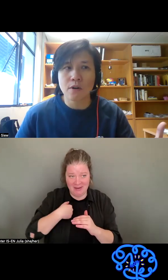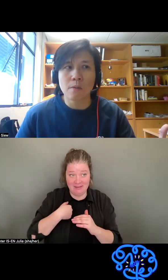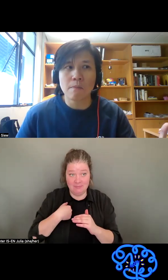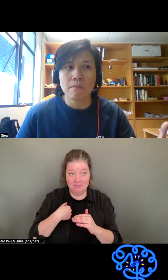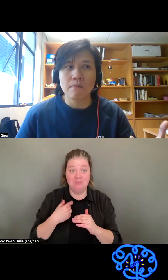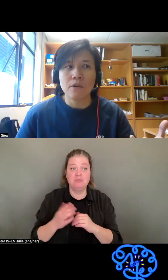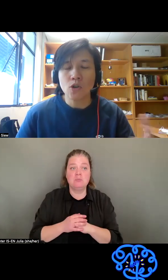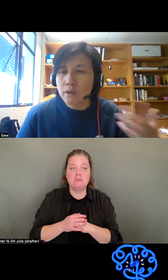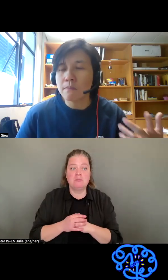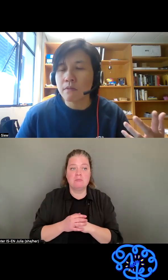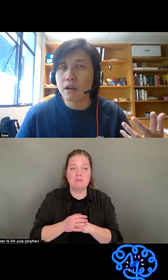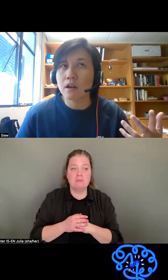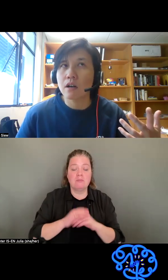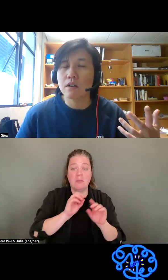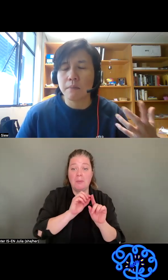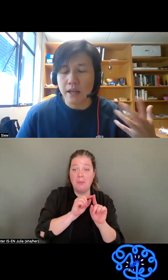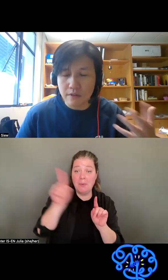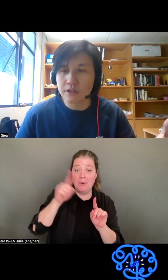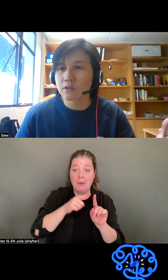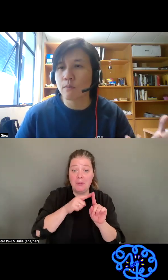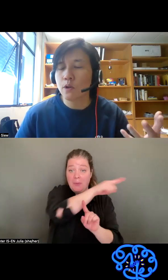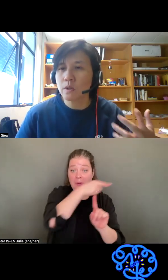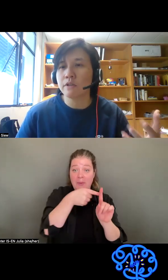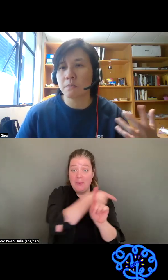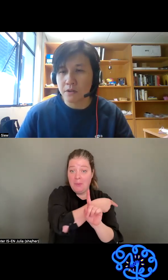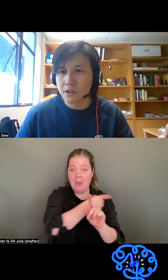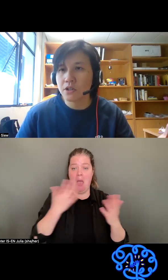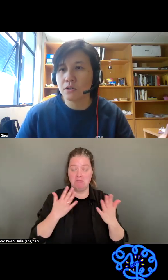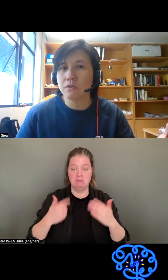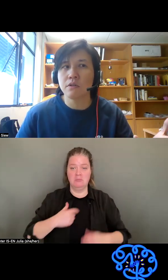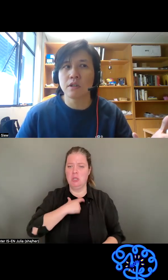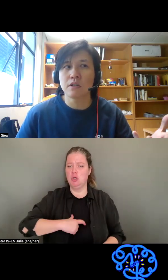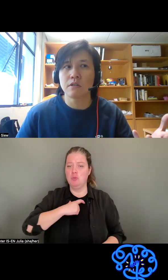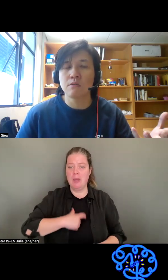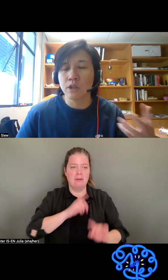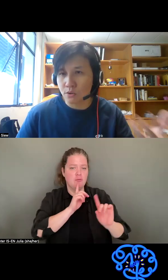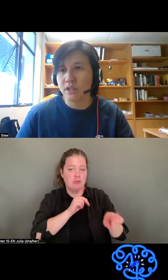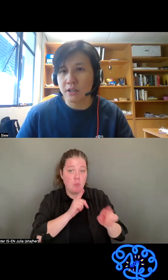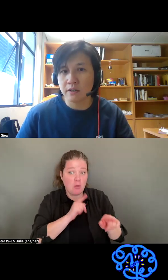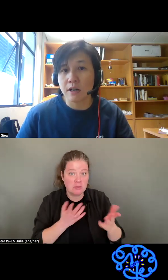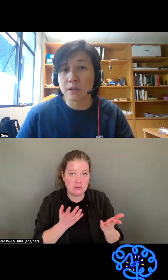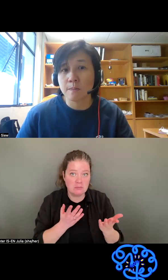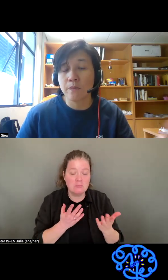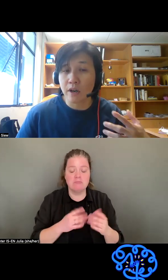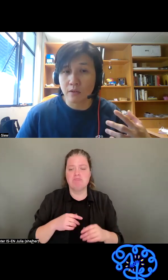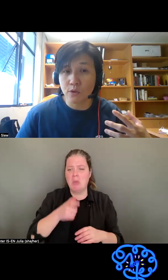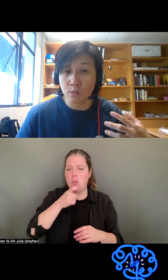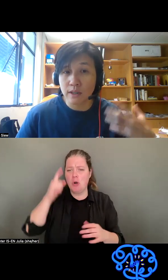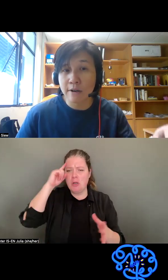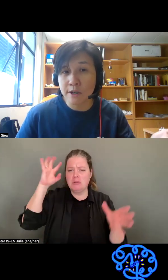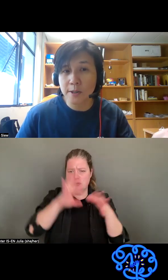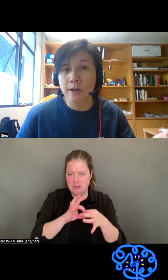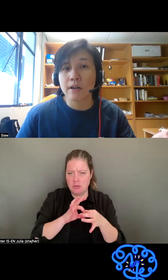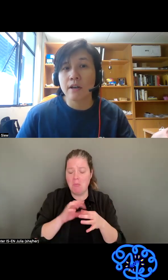come from human behavior. So from human responses to the word association task. If I give you